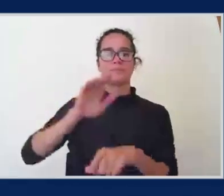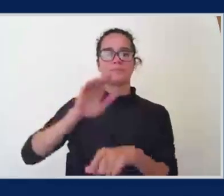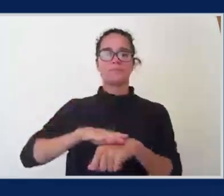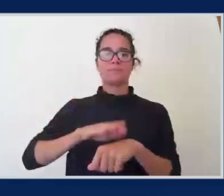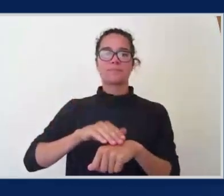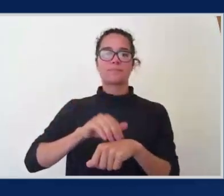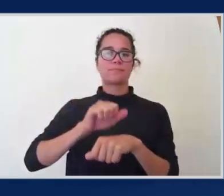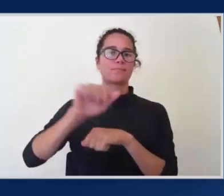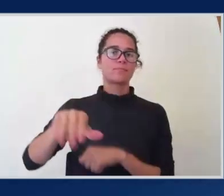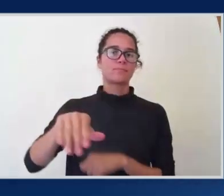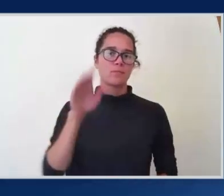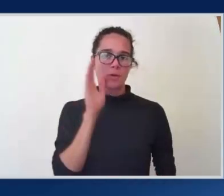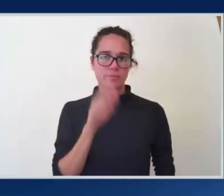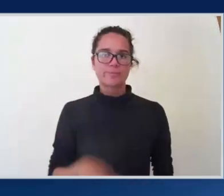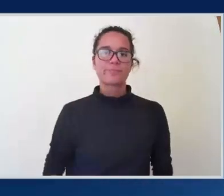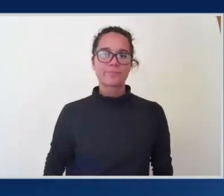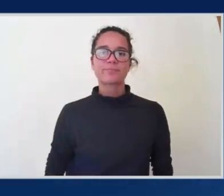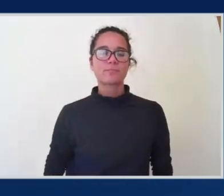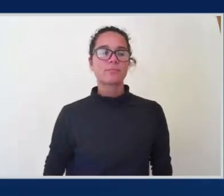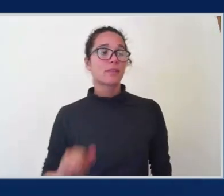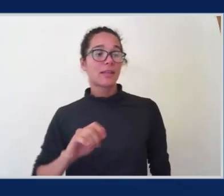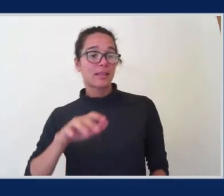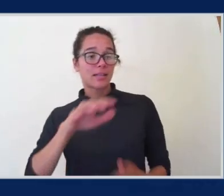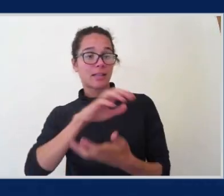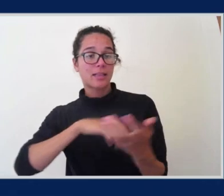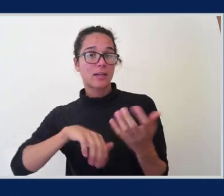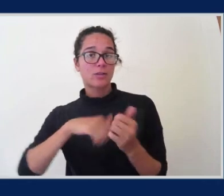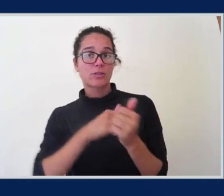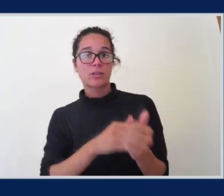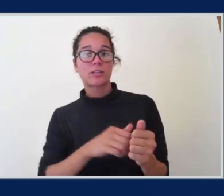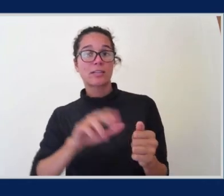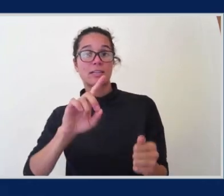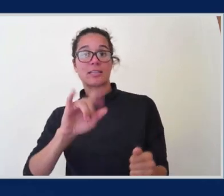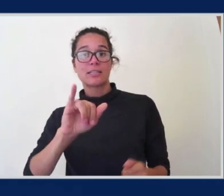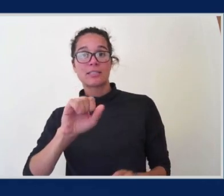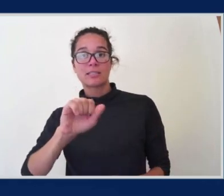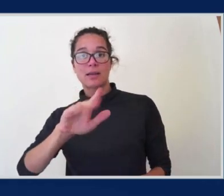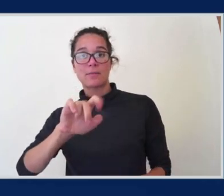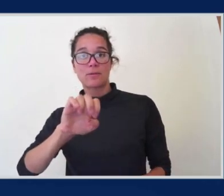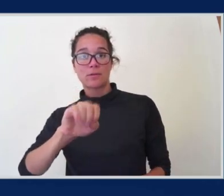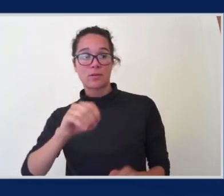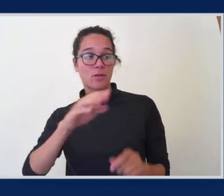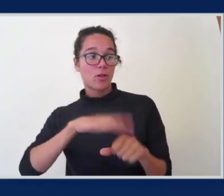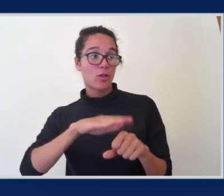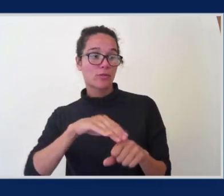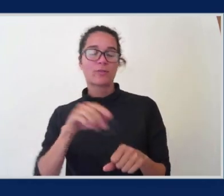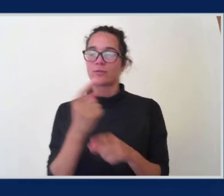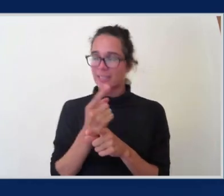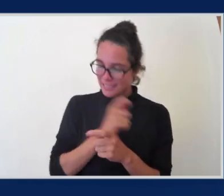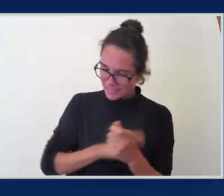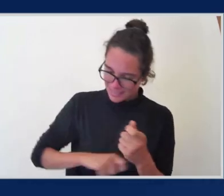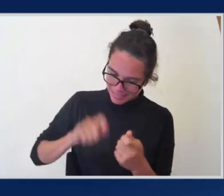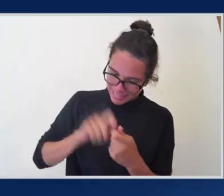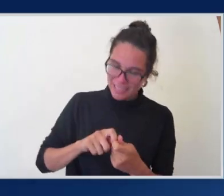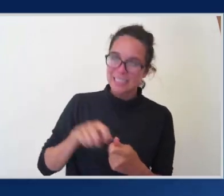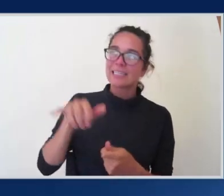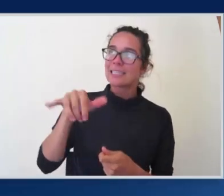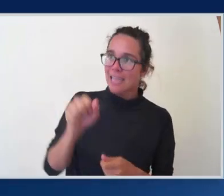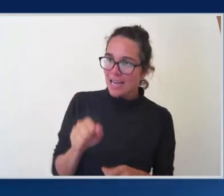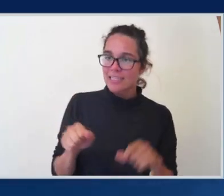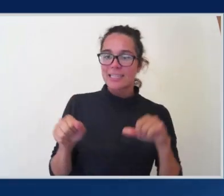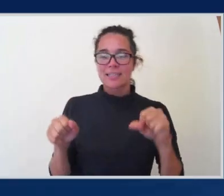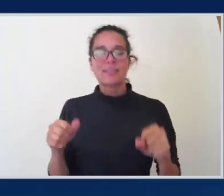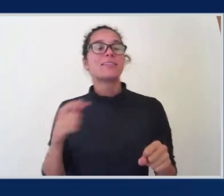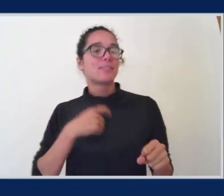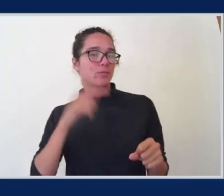CloudTrail logging disabled alert. Yeah, one of Yeah. our workshops is actually doing that same alert, TDR 353. Yes. We're simulating that because that is